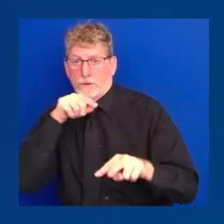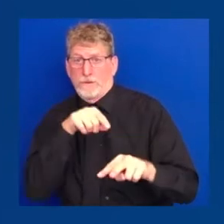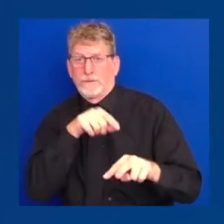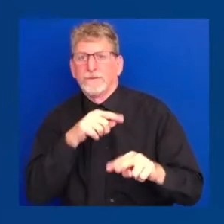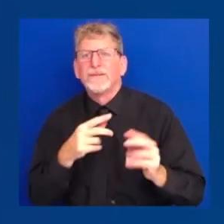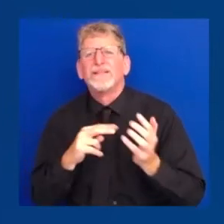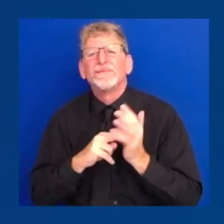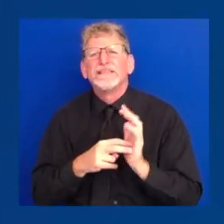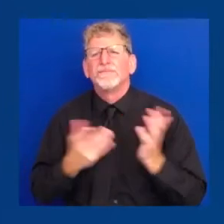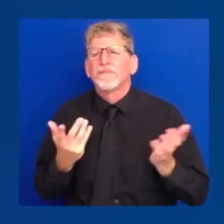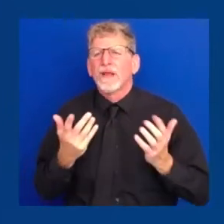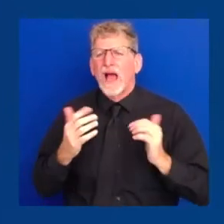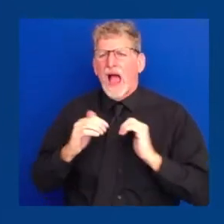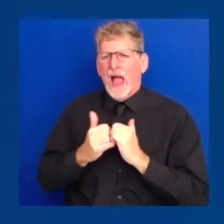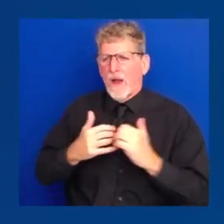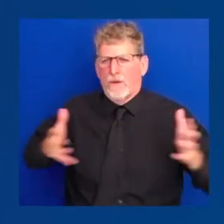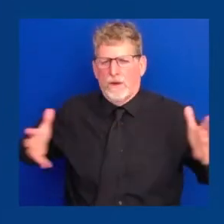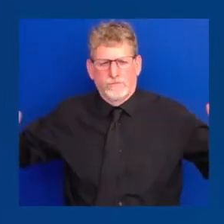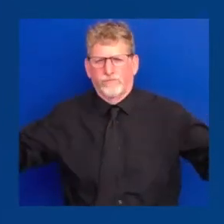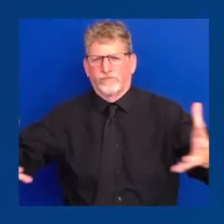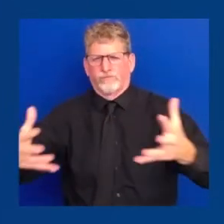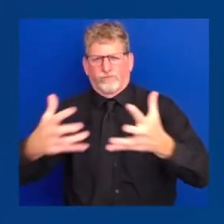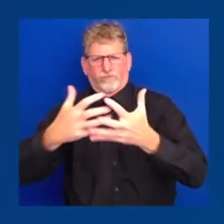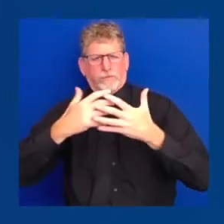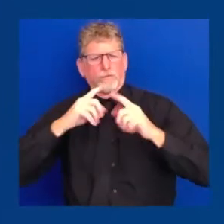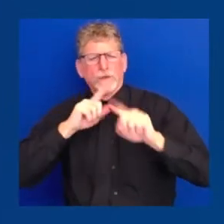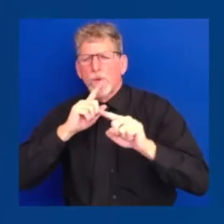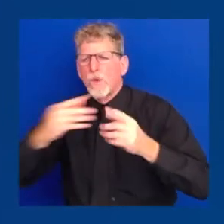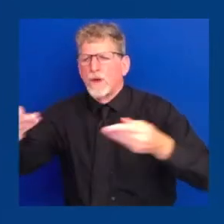reporting, analysis, and interoperability so